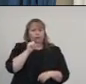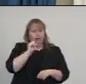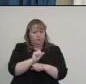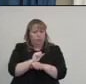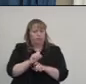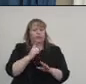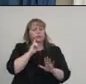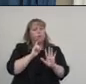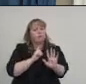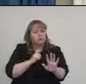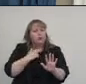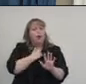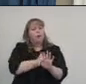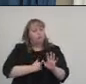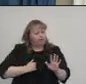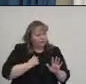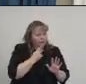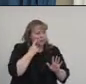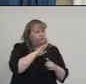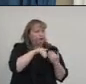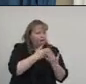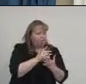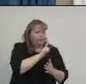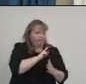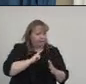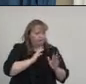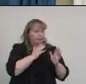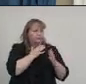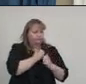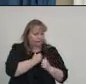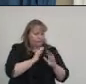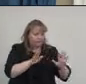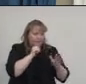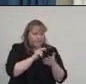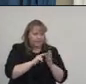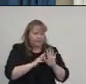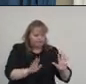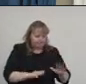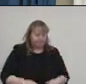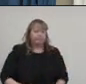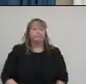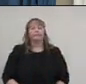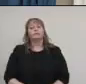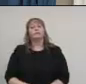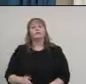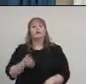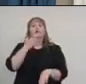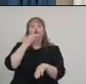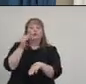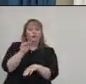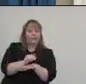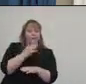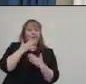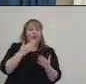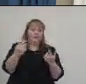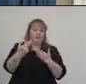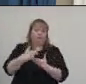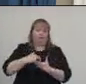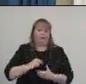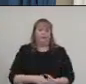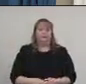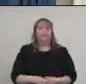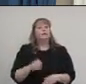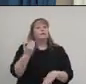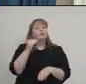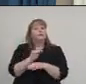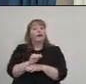to apologize to the legislators of both parties if I gave that impression. Good evening. Thank you for being here with us this evening. Tonight,